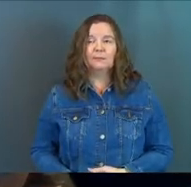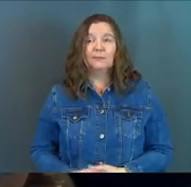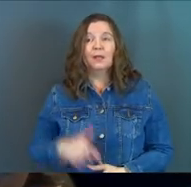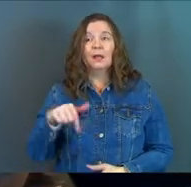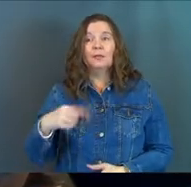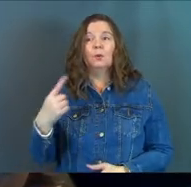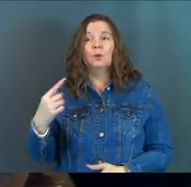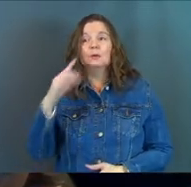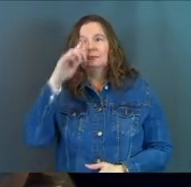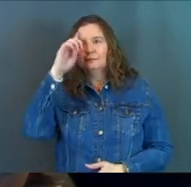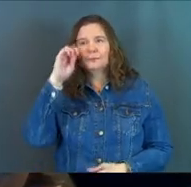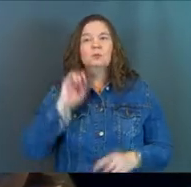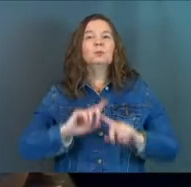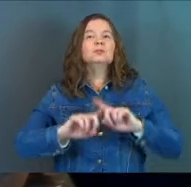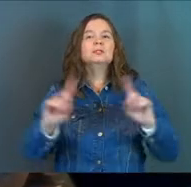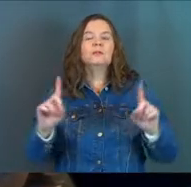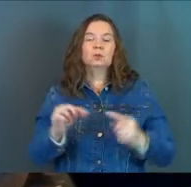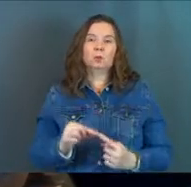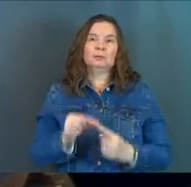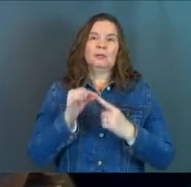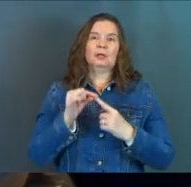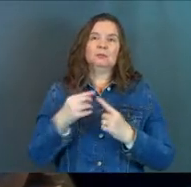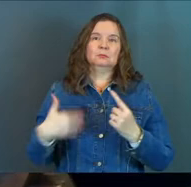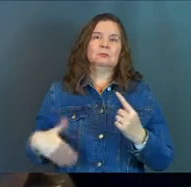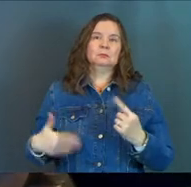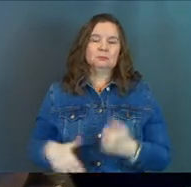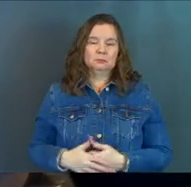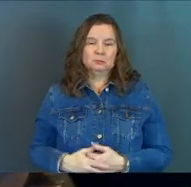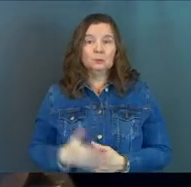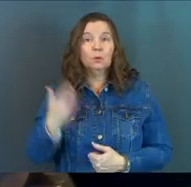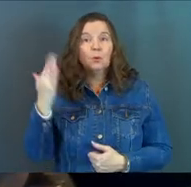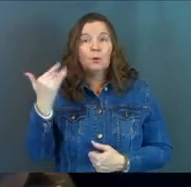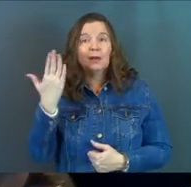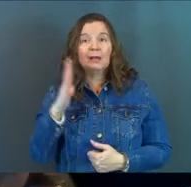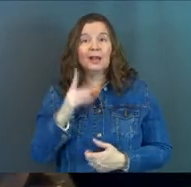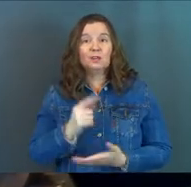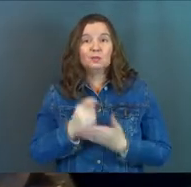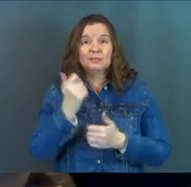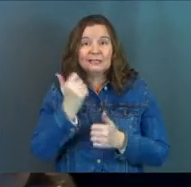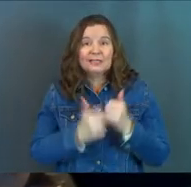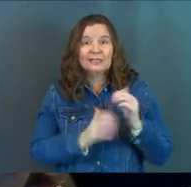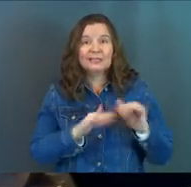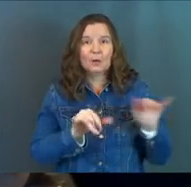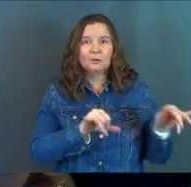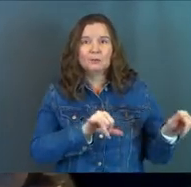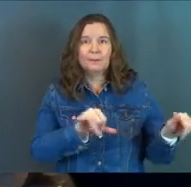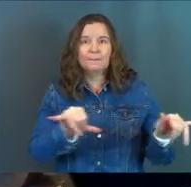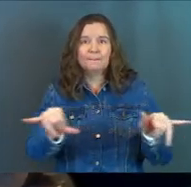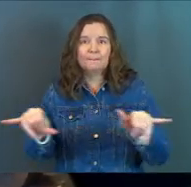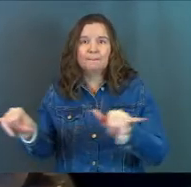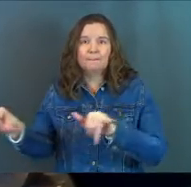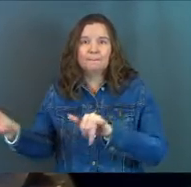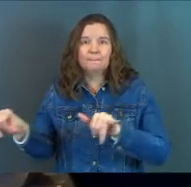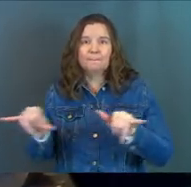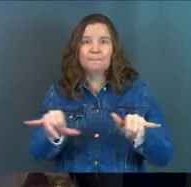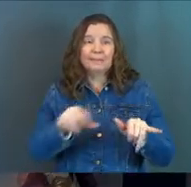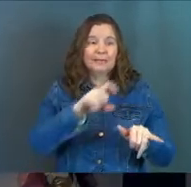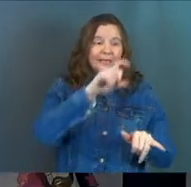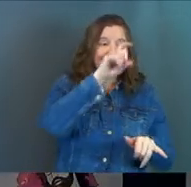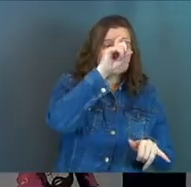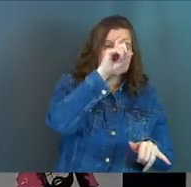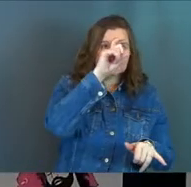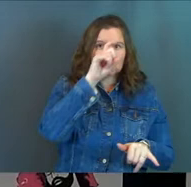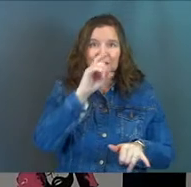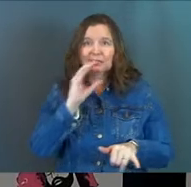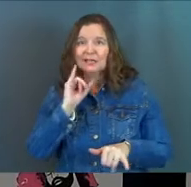And on this one, it was different. It was special because God treated every house the same, Egyptians